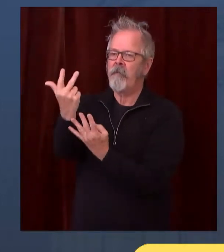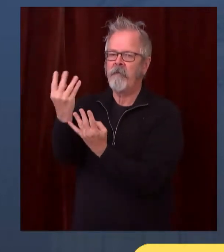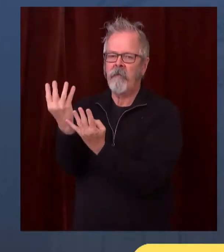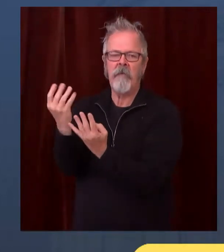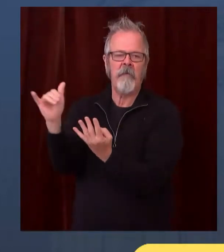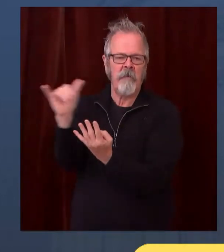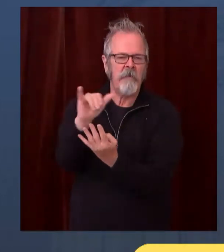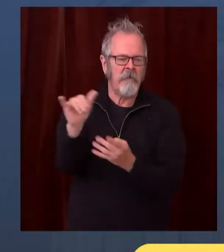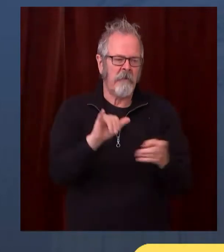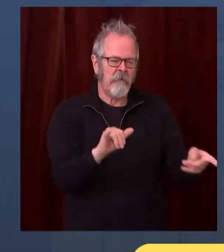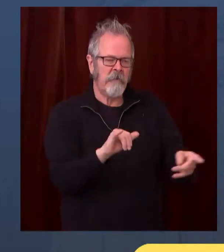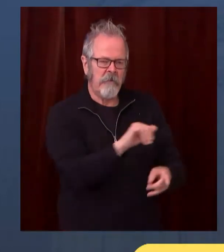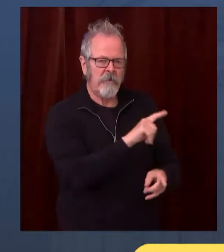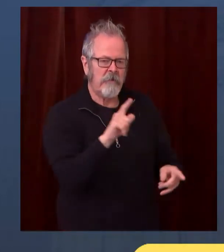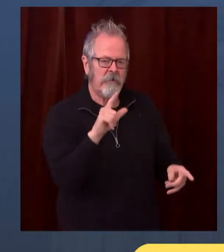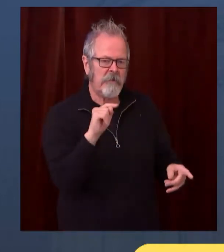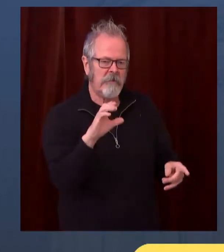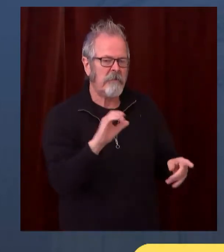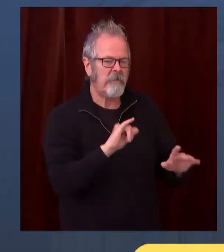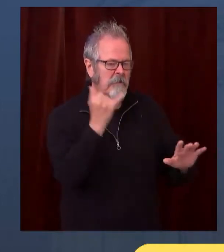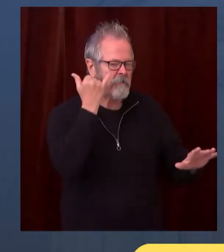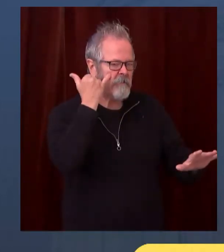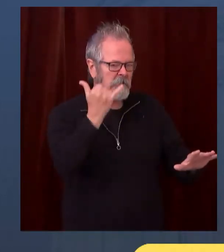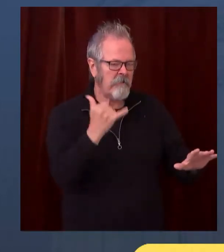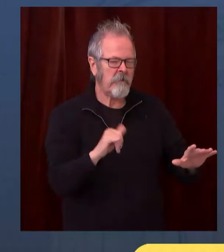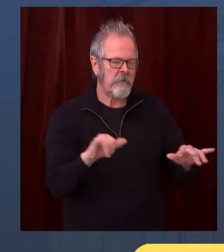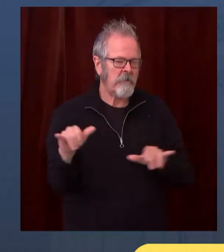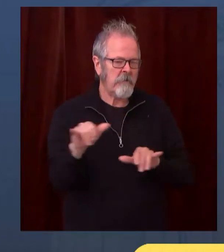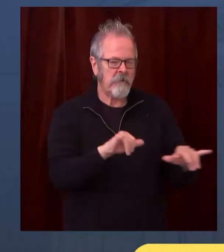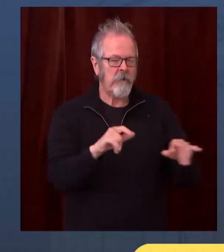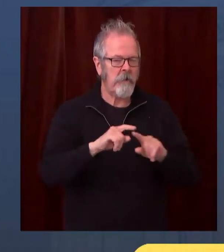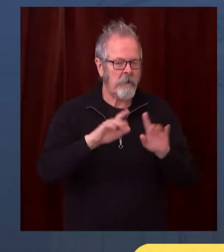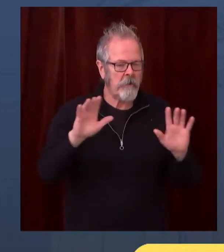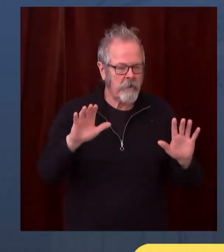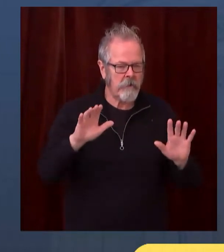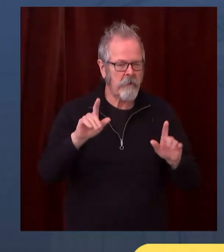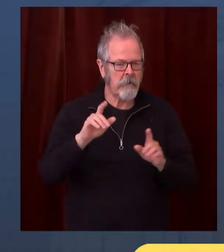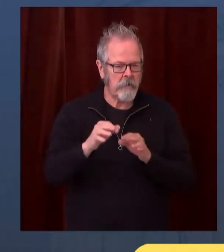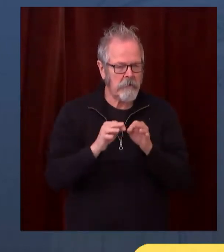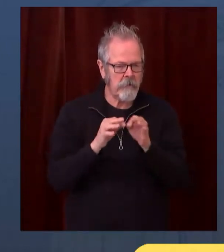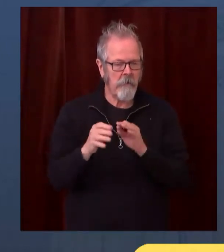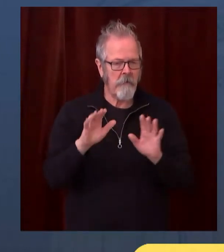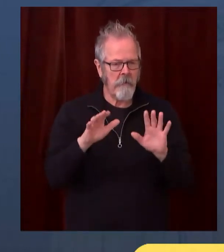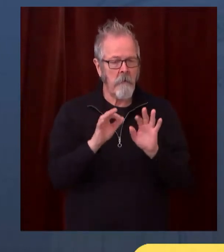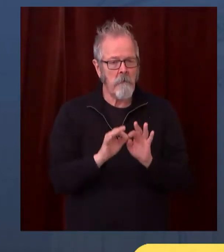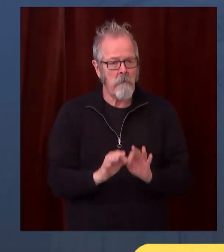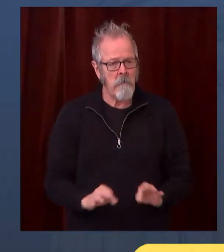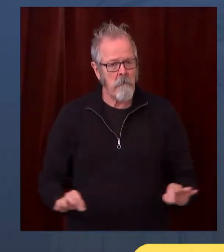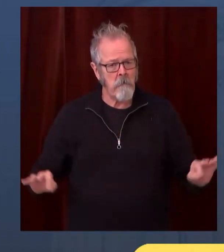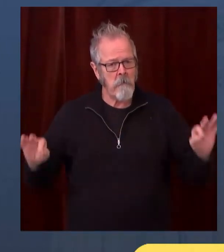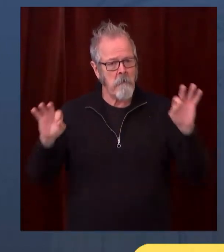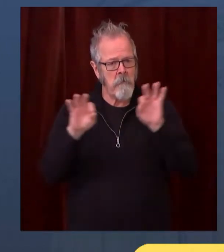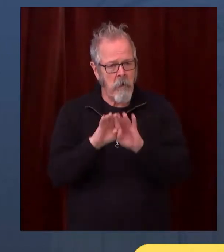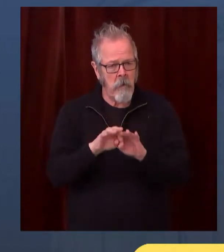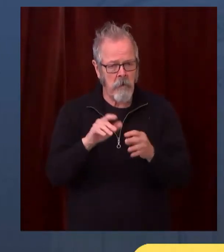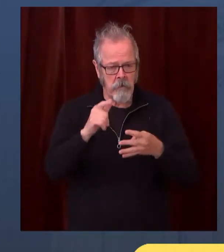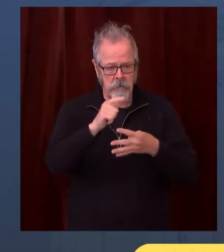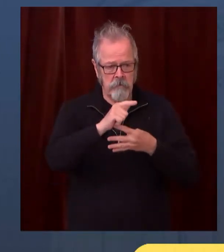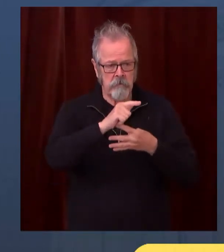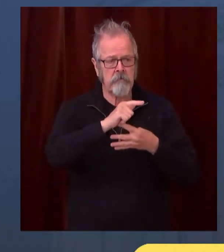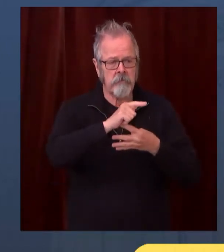people as we go forward. So our phased plan for reopening these facilities to